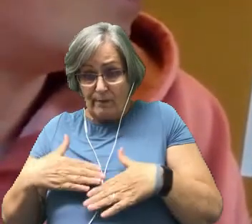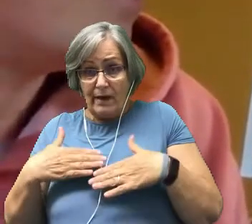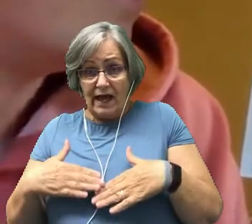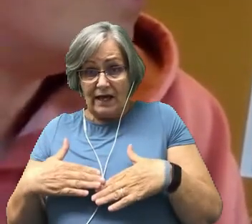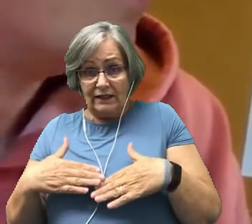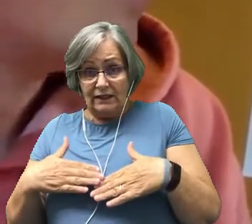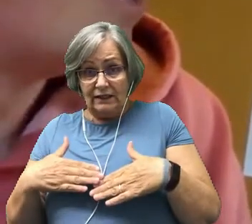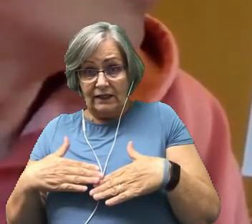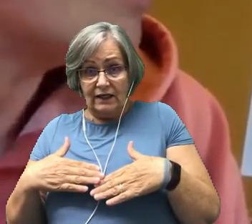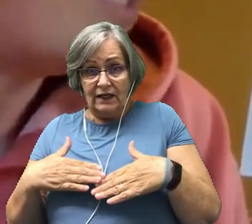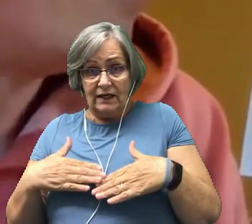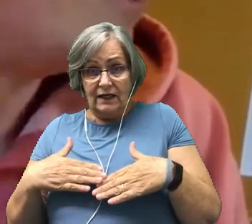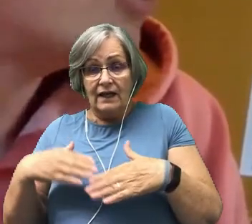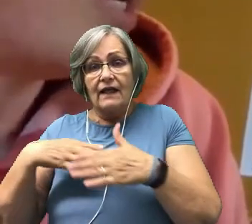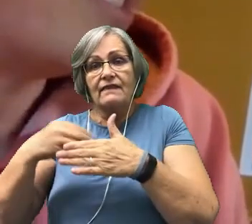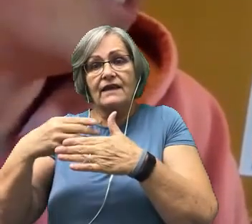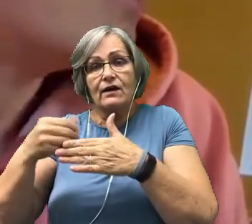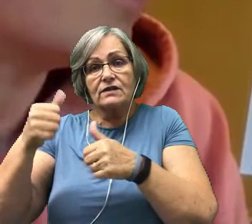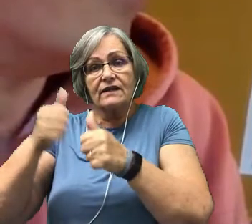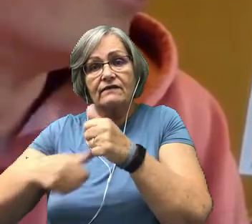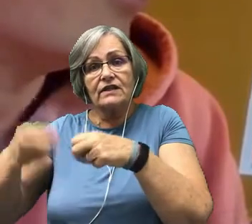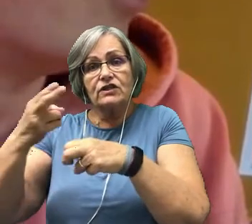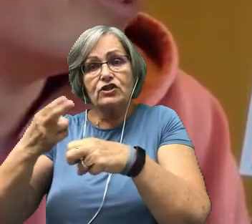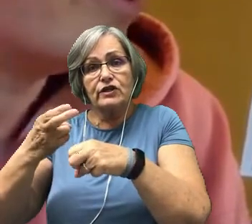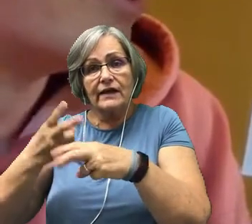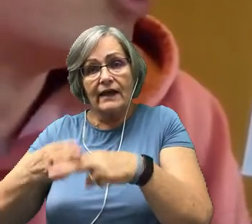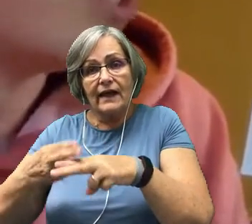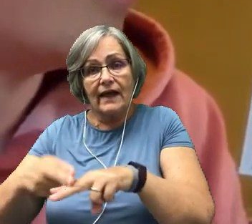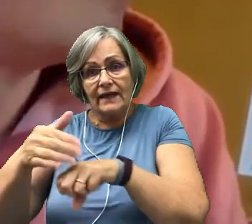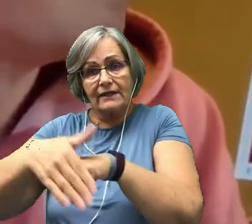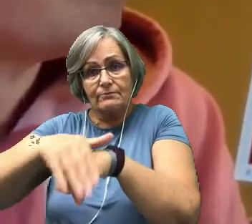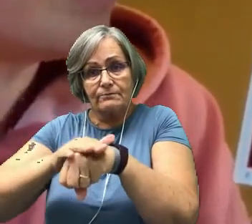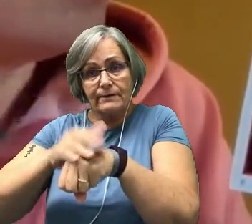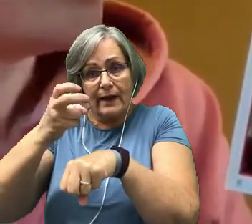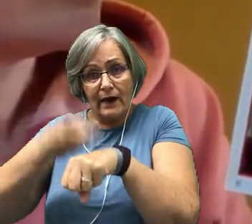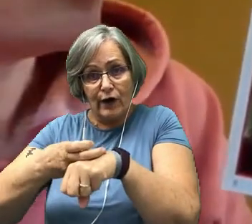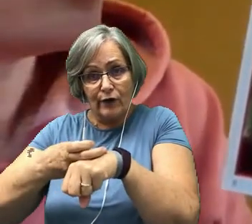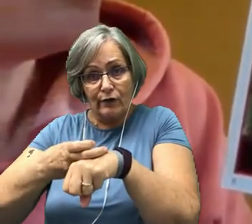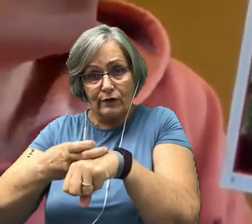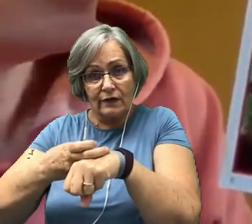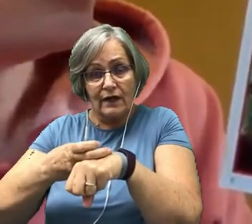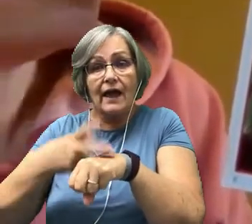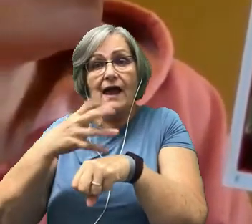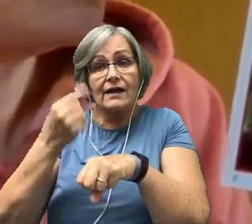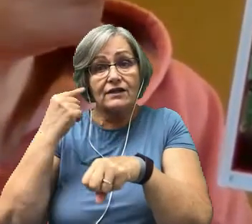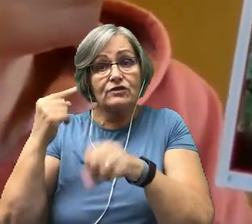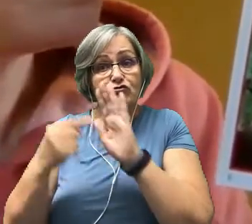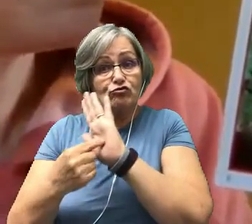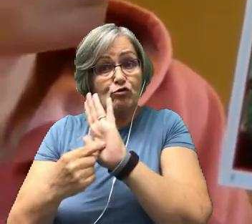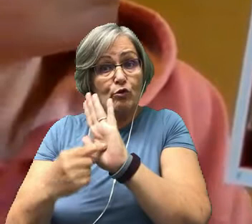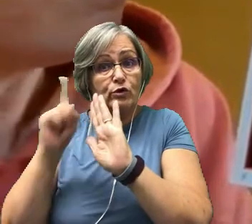body. The outside of each egg is covered with a shell. So it's showing you